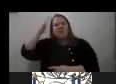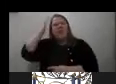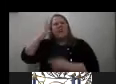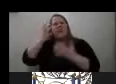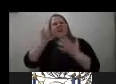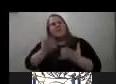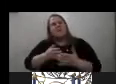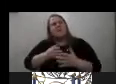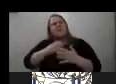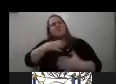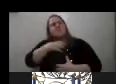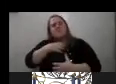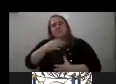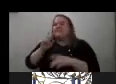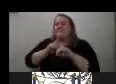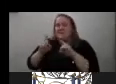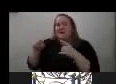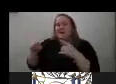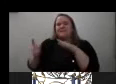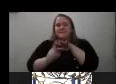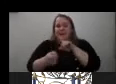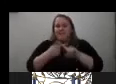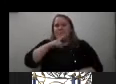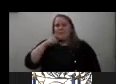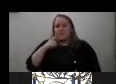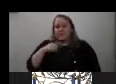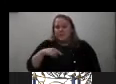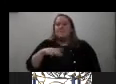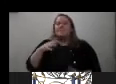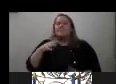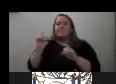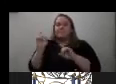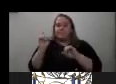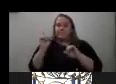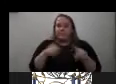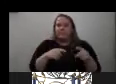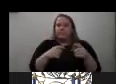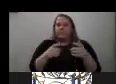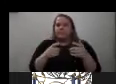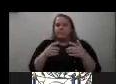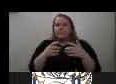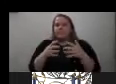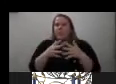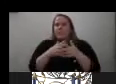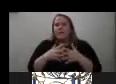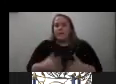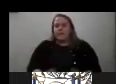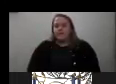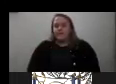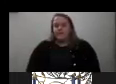but she escaped from Russia and was able to make it with the family jewels.